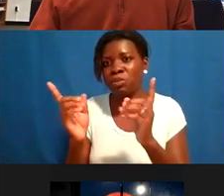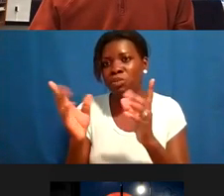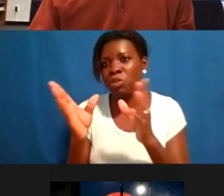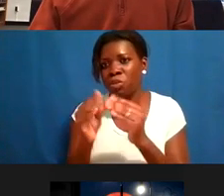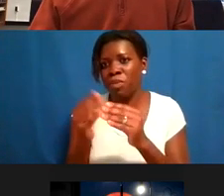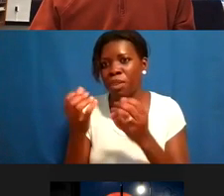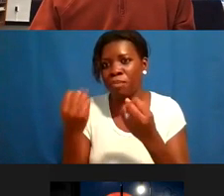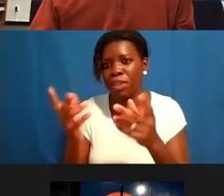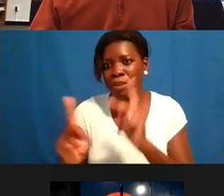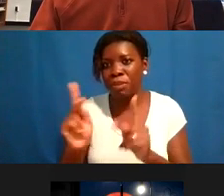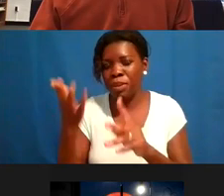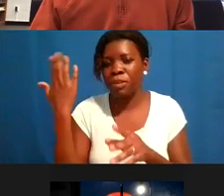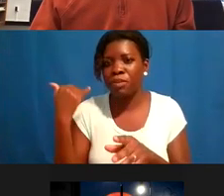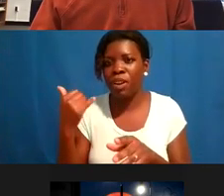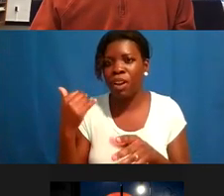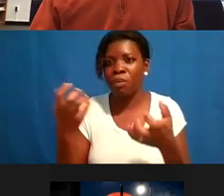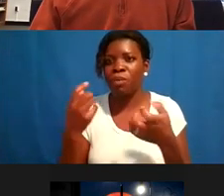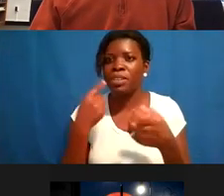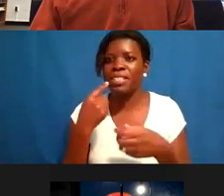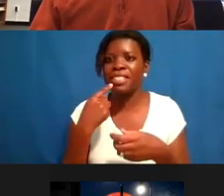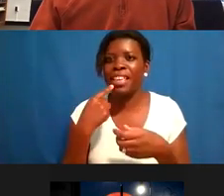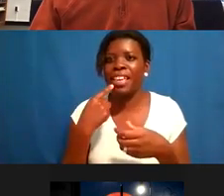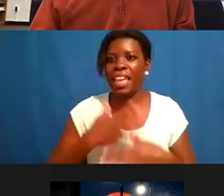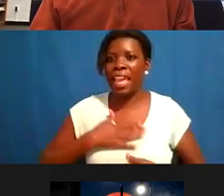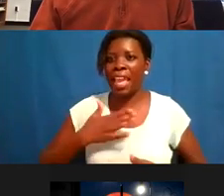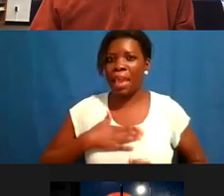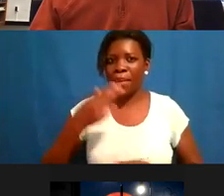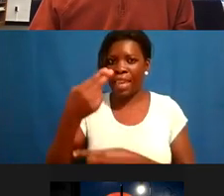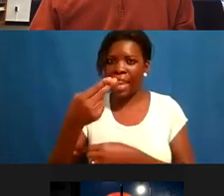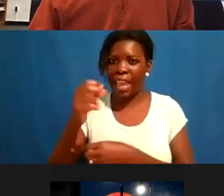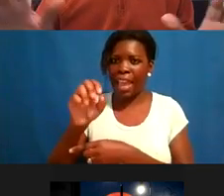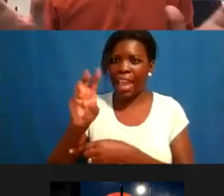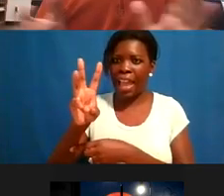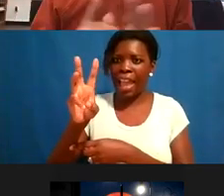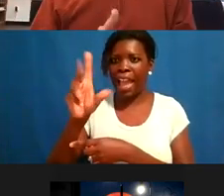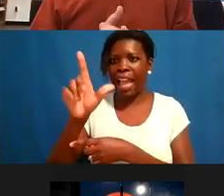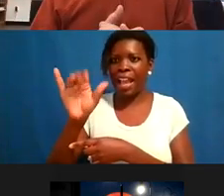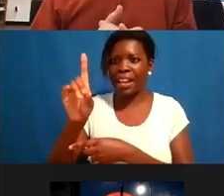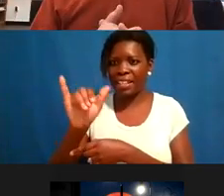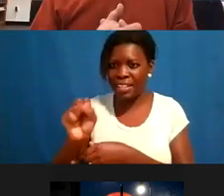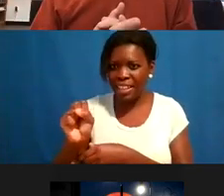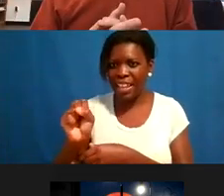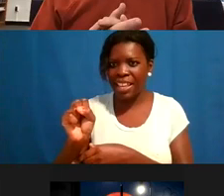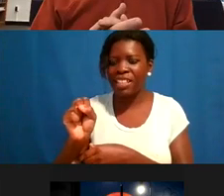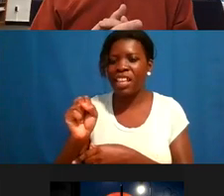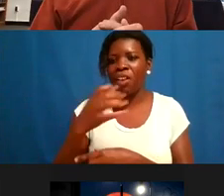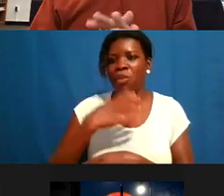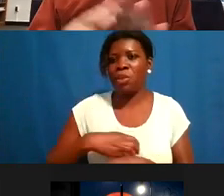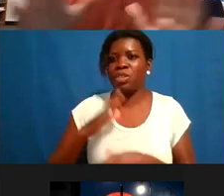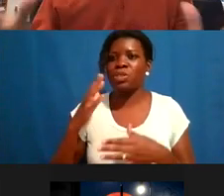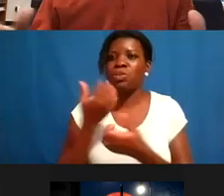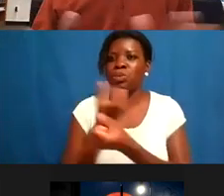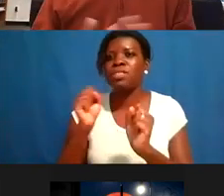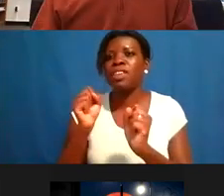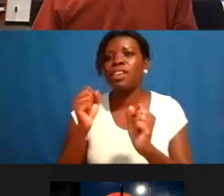with that, I want to say happy holidays, or as our dogs say, happy holidays. and wish you a safe and happy holiday season. It's